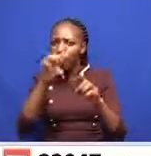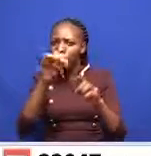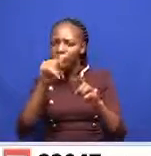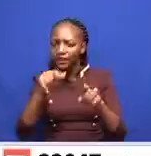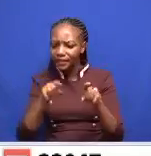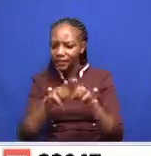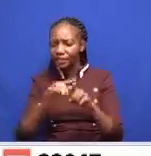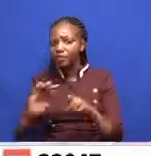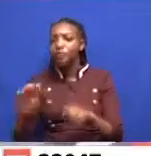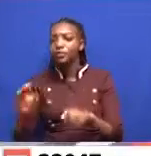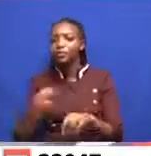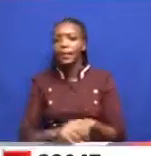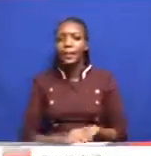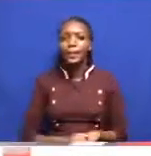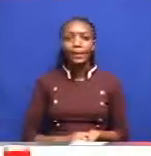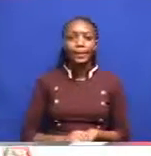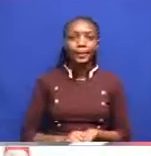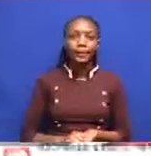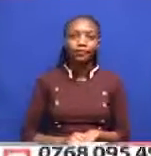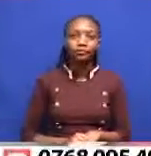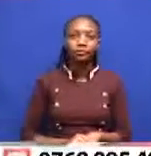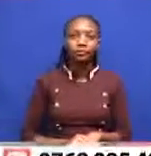County.